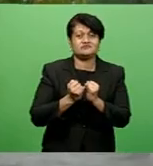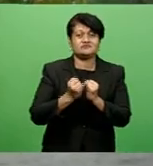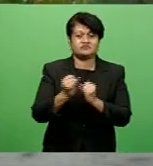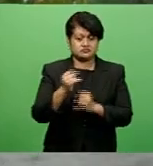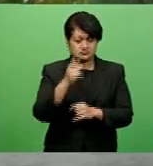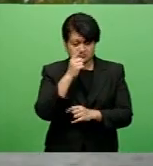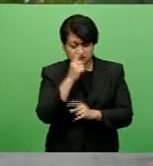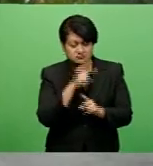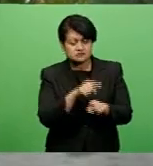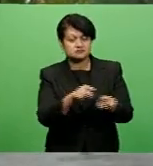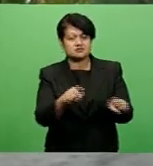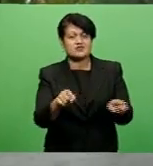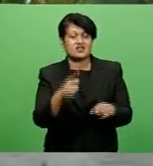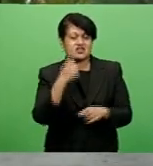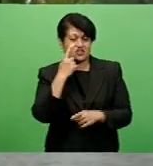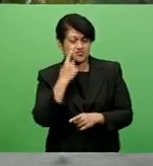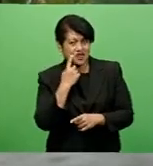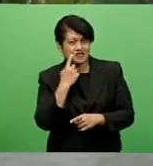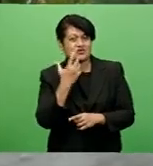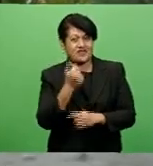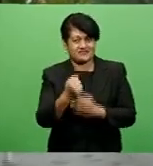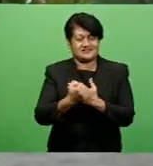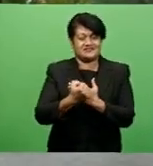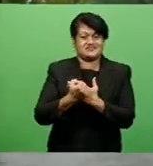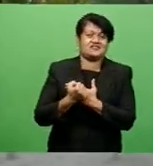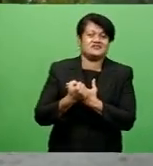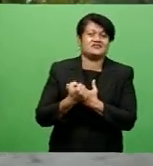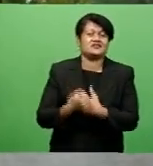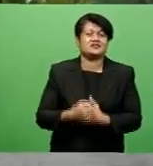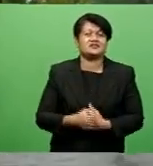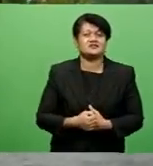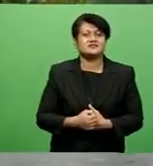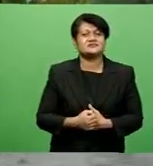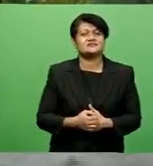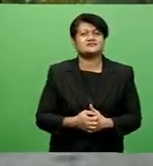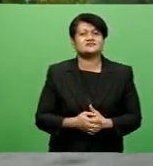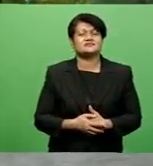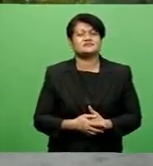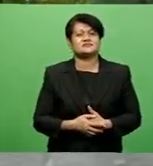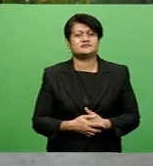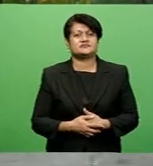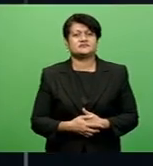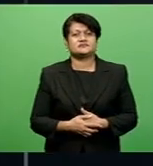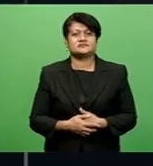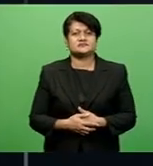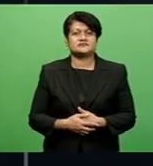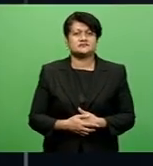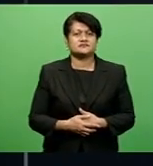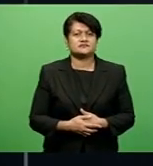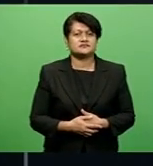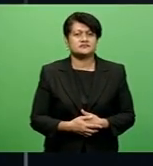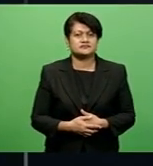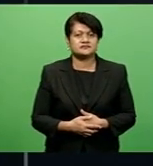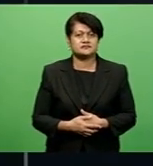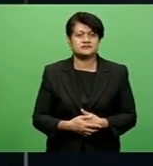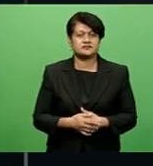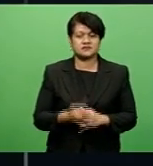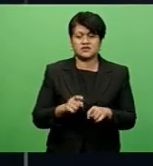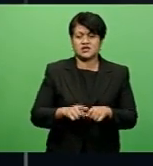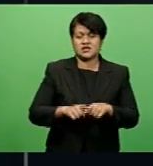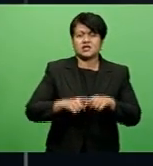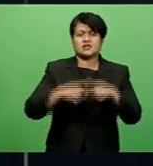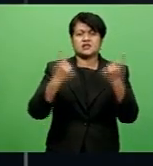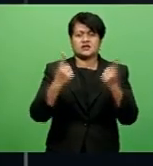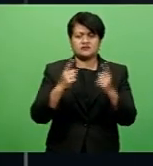are prioritizing their safety over anything else. Coraitan Tulala, FBC News. It was a different story